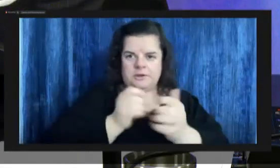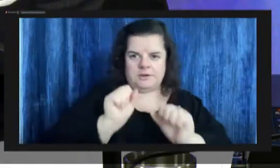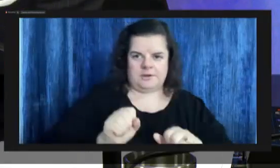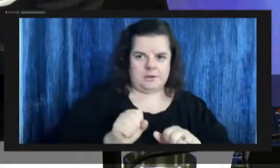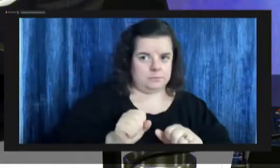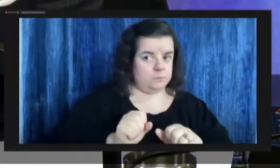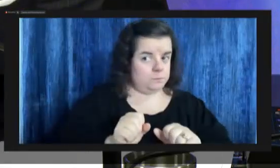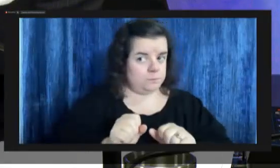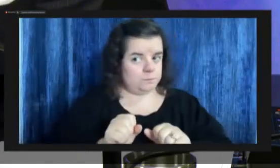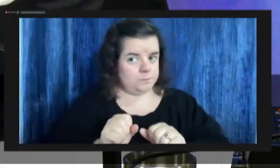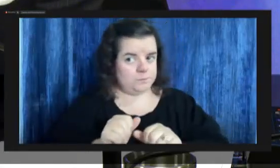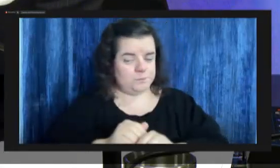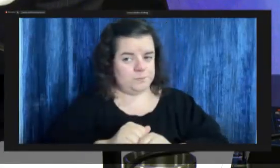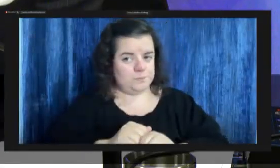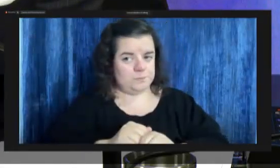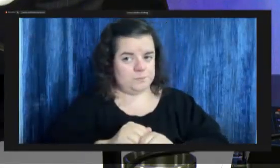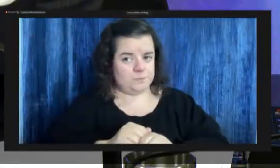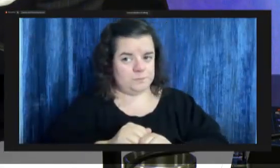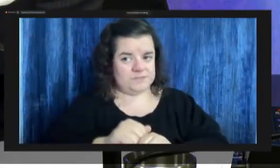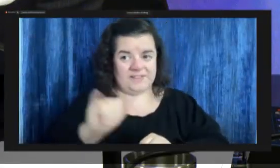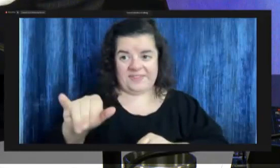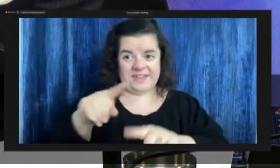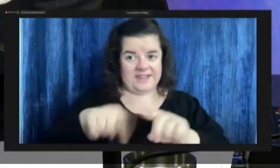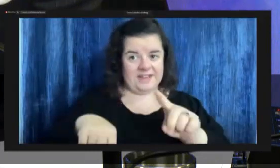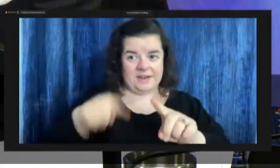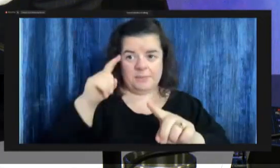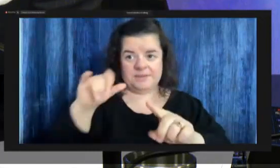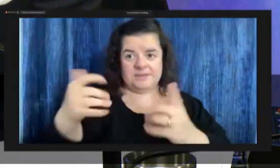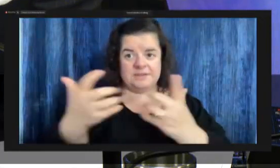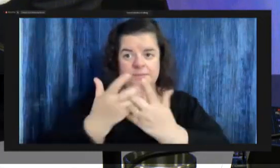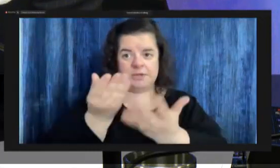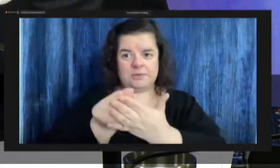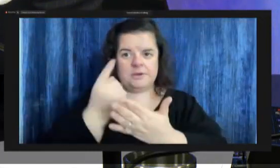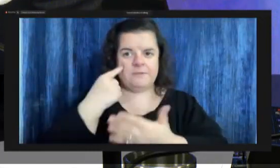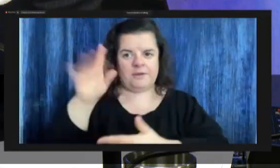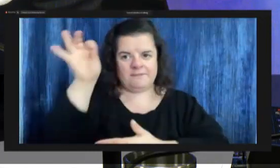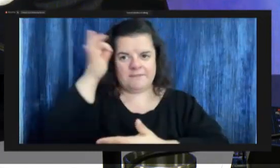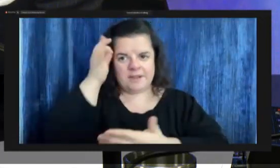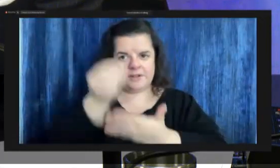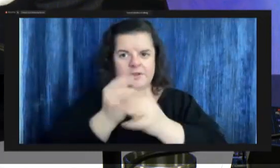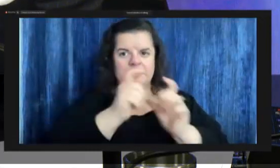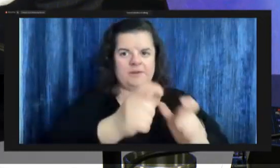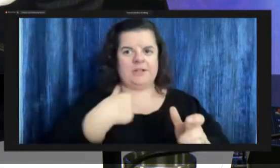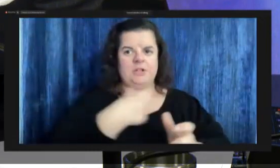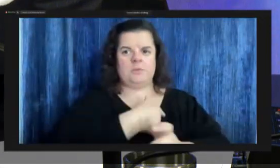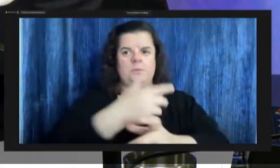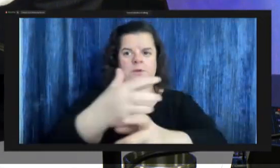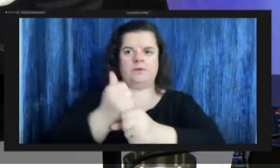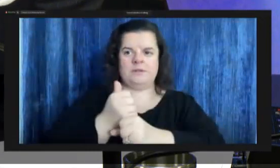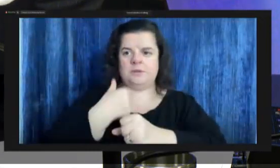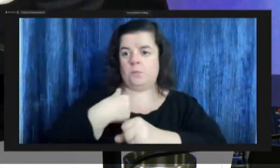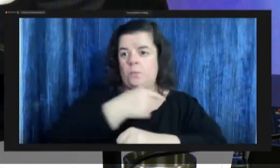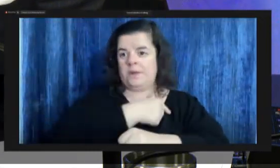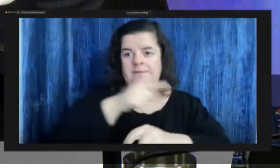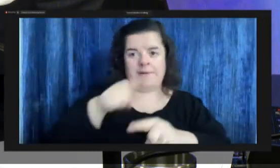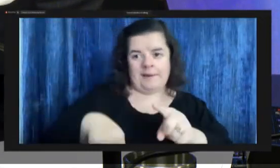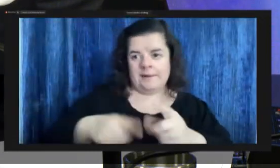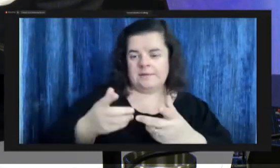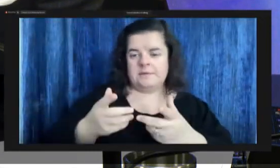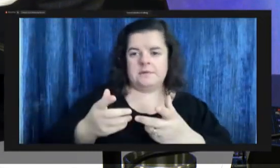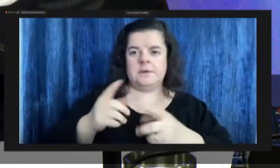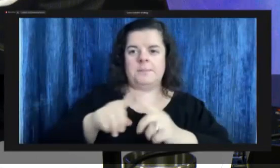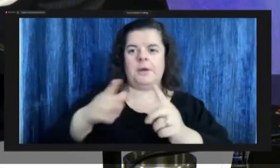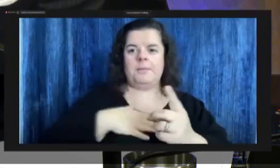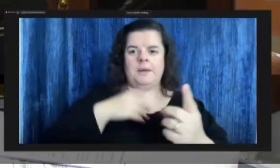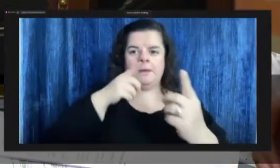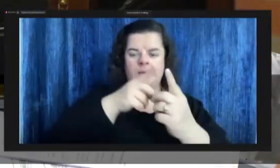Well, it can't because those are matching dollars for a federal grant that we've received, so we can't move them. But my point please, is...